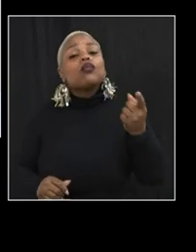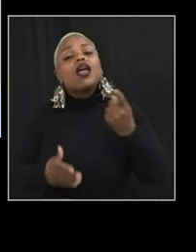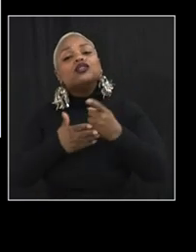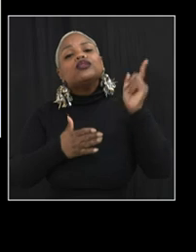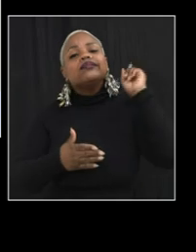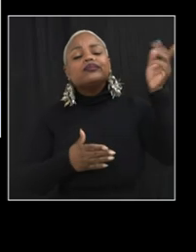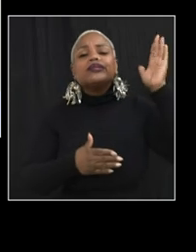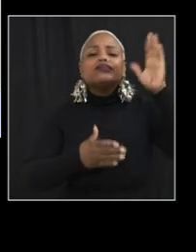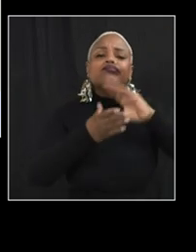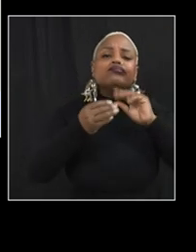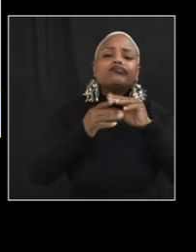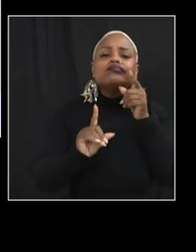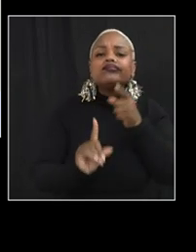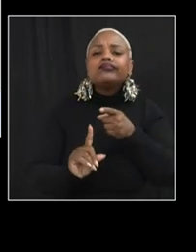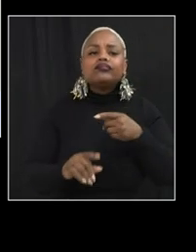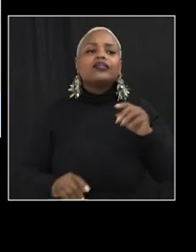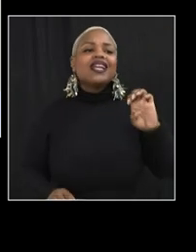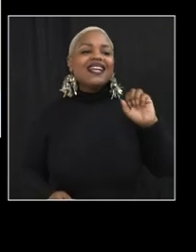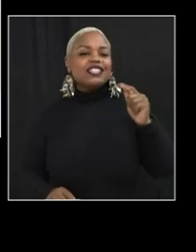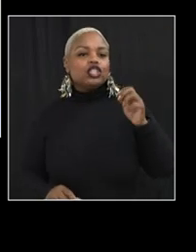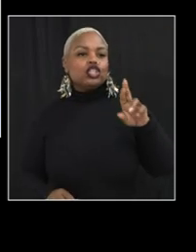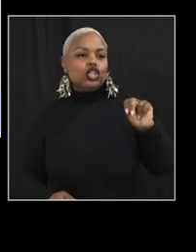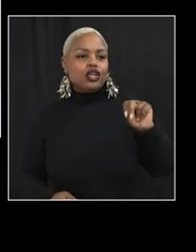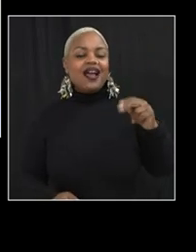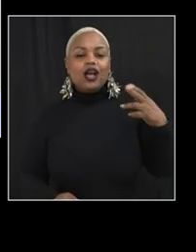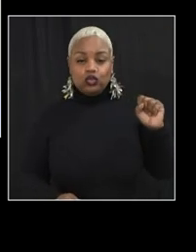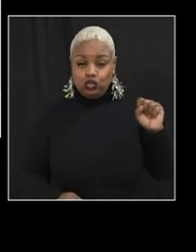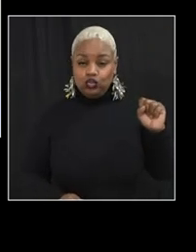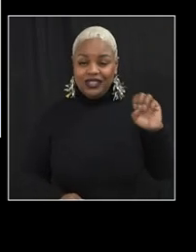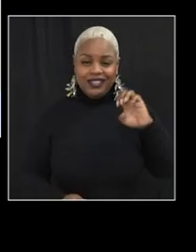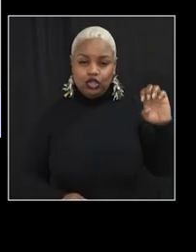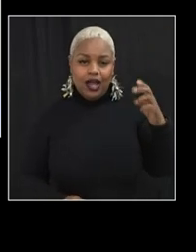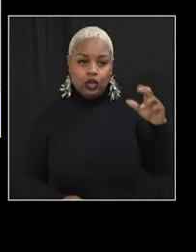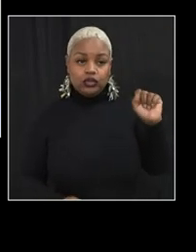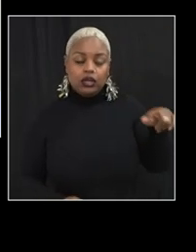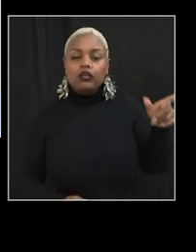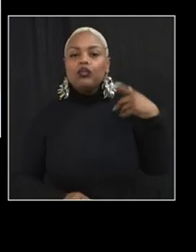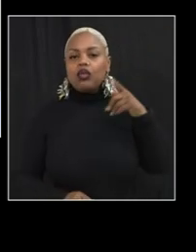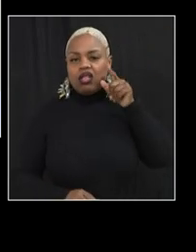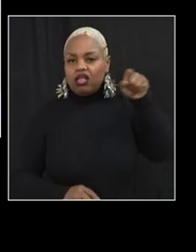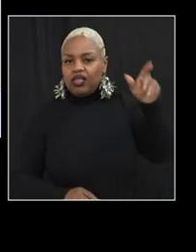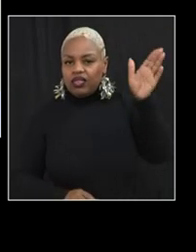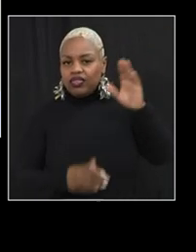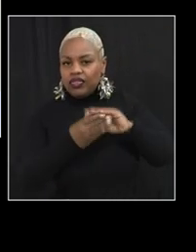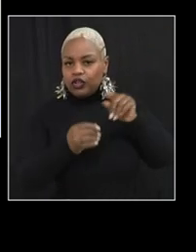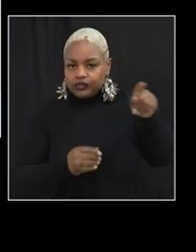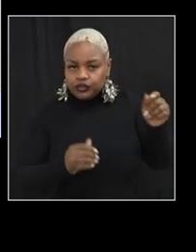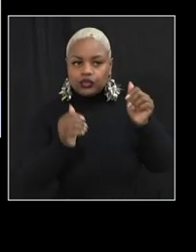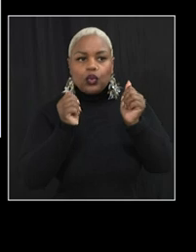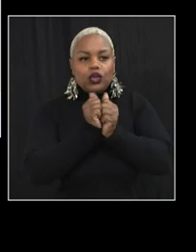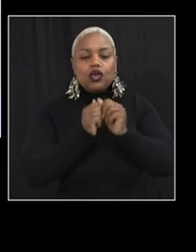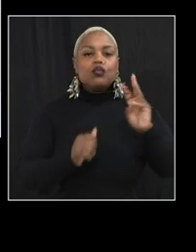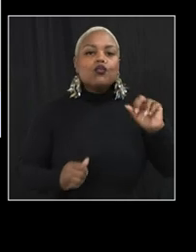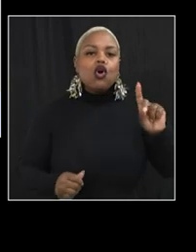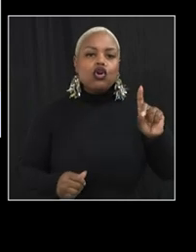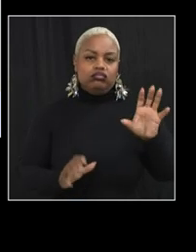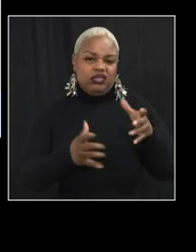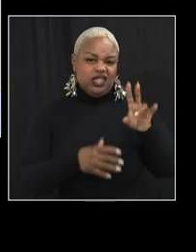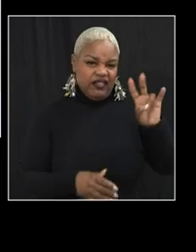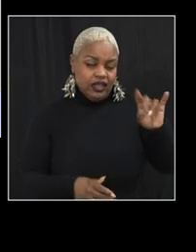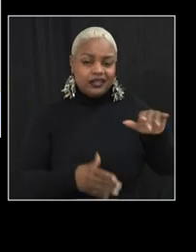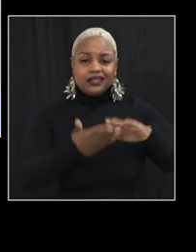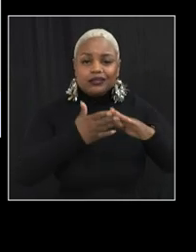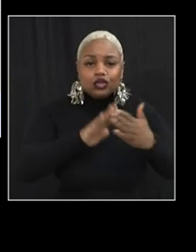Eastern High School to members of the Ward 7 community about where we are with the planning for